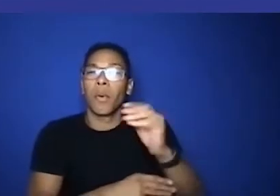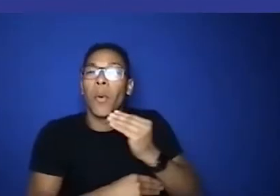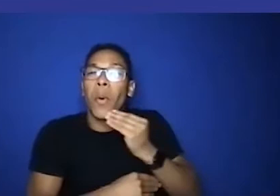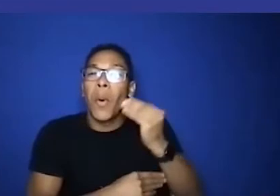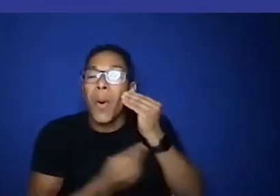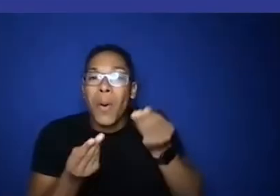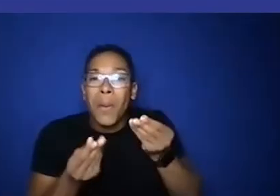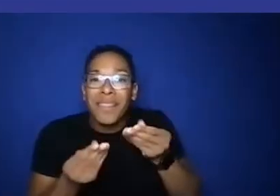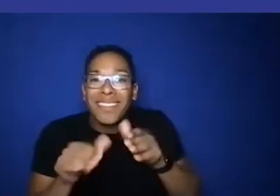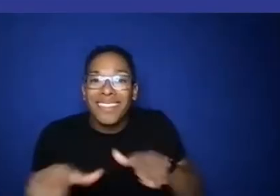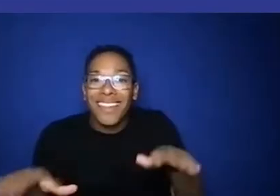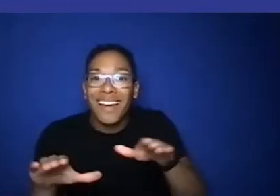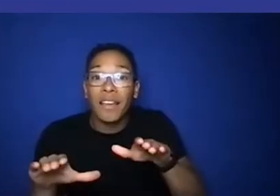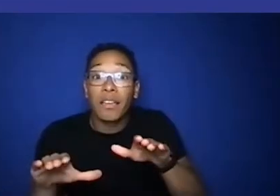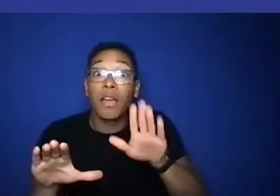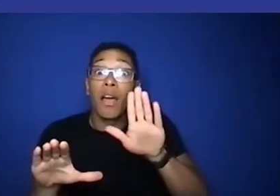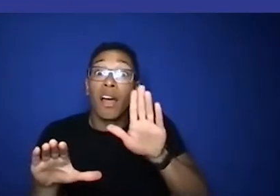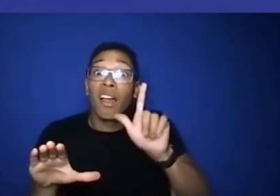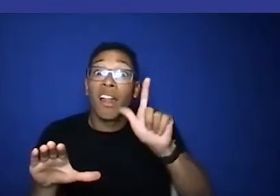left Passamaquoddy